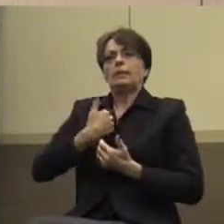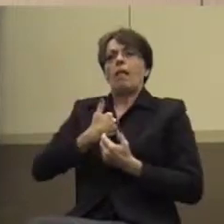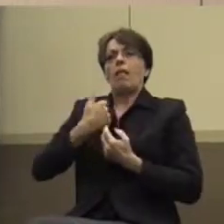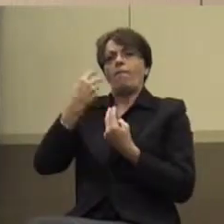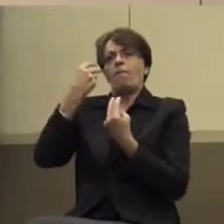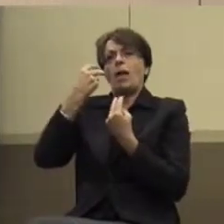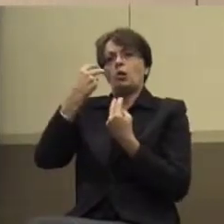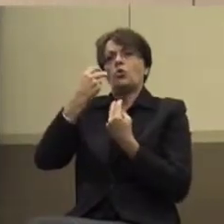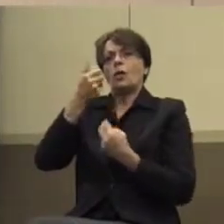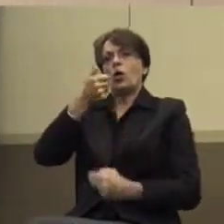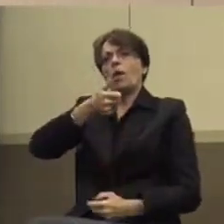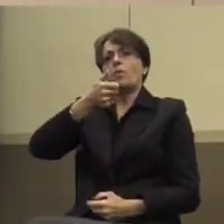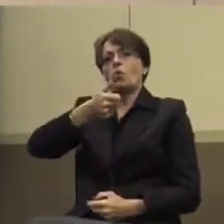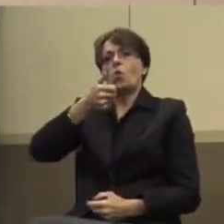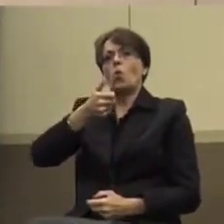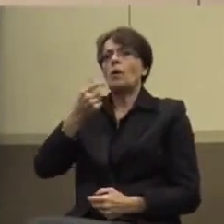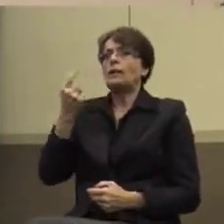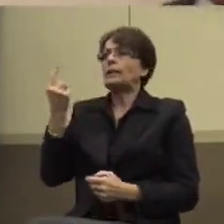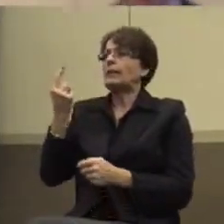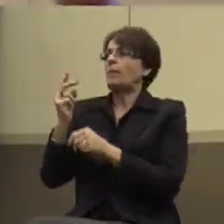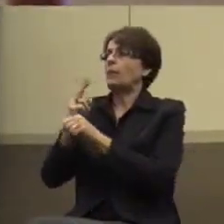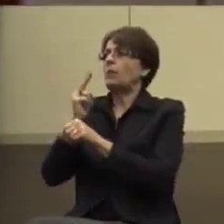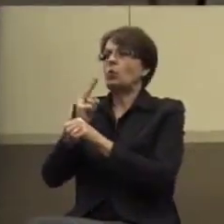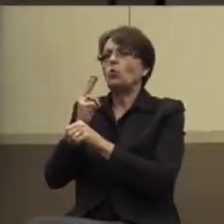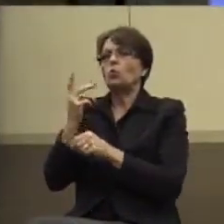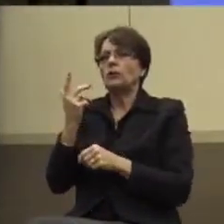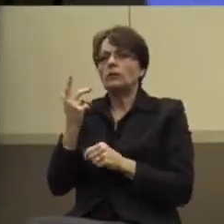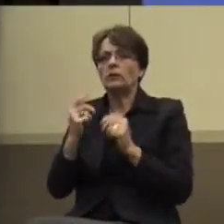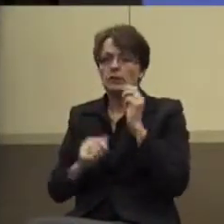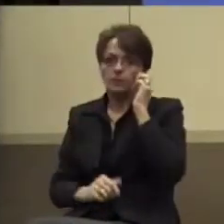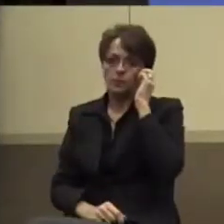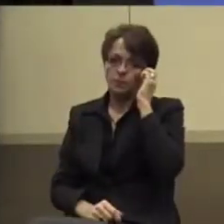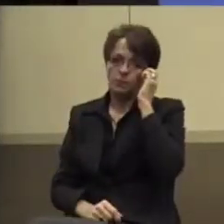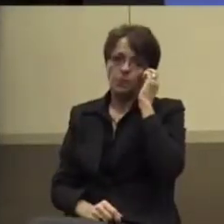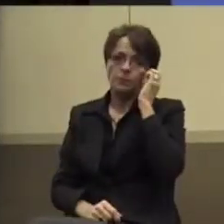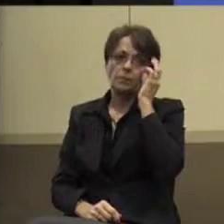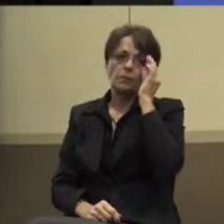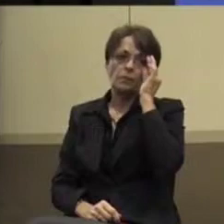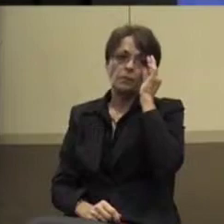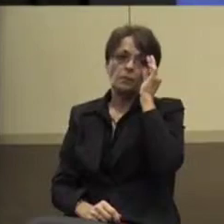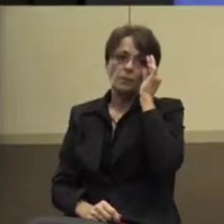recording. All right, so next.